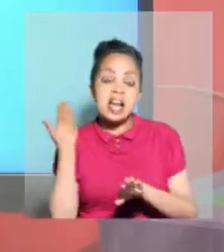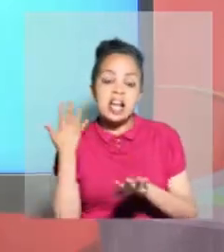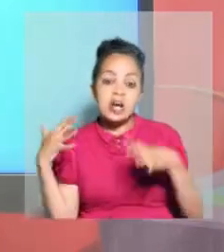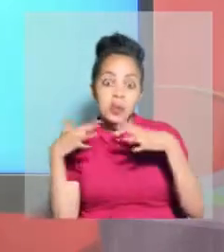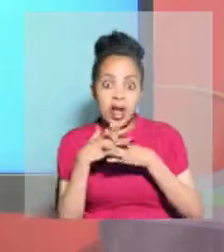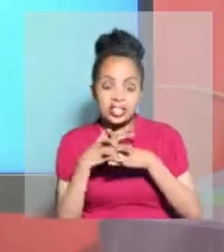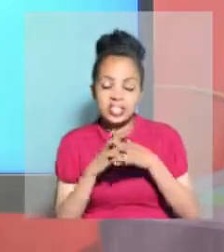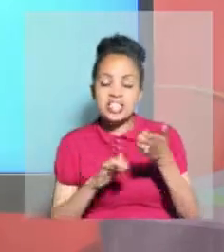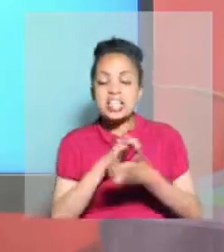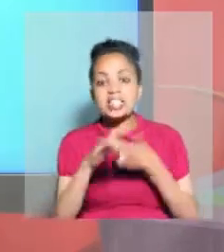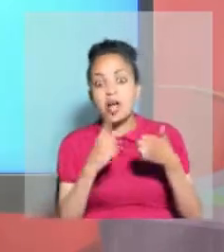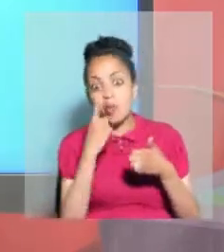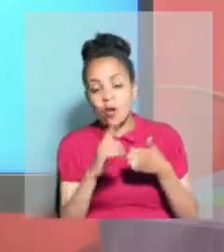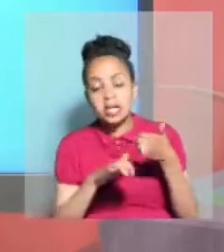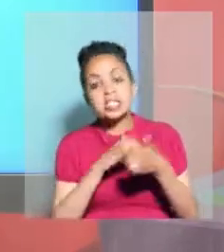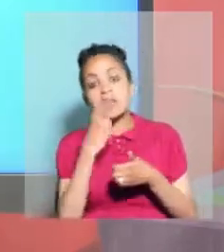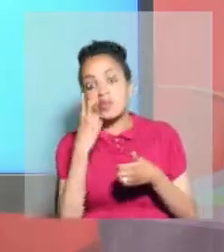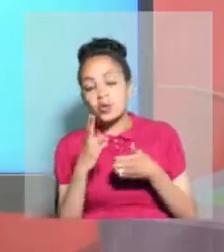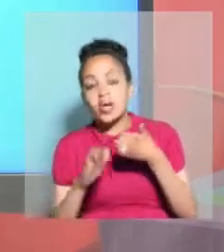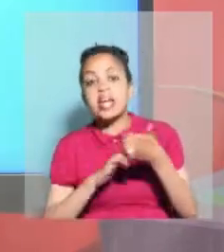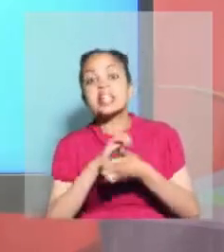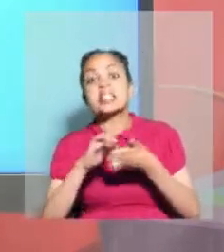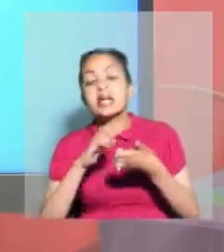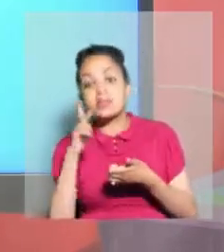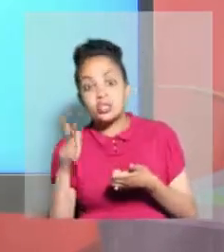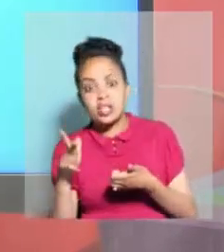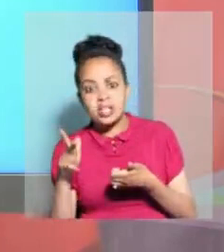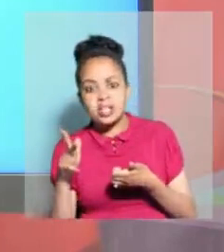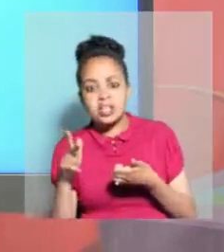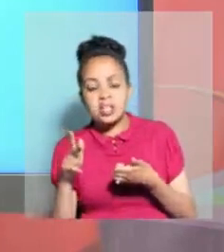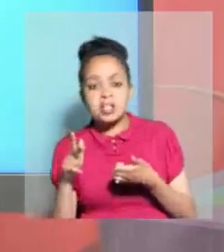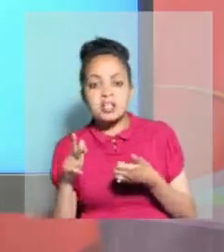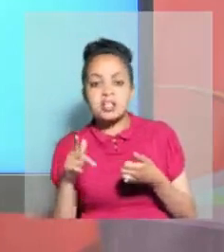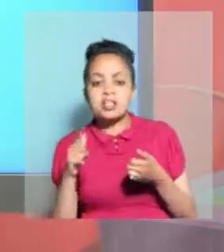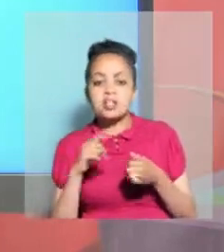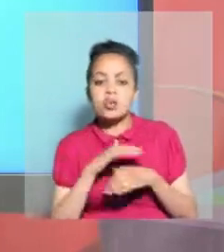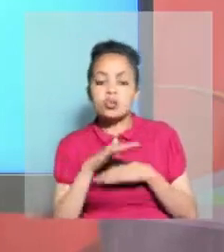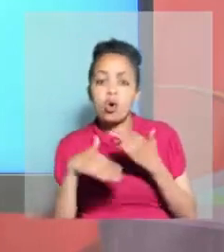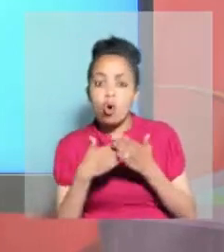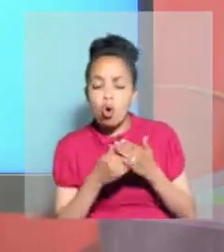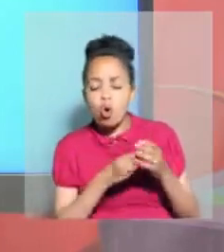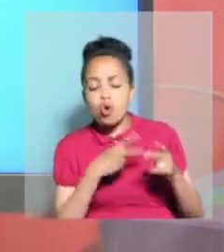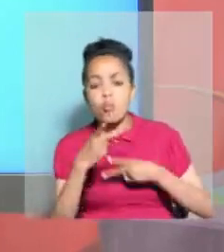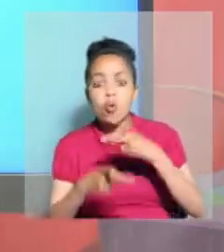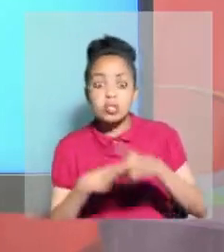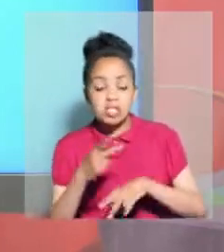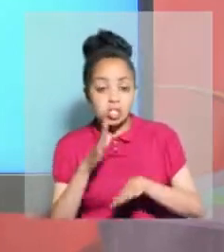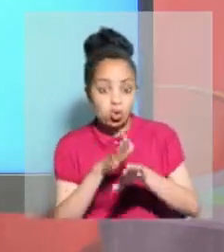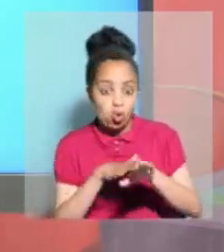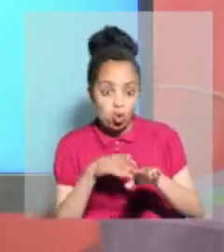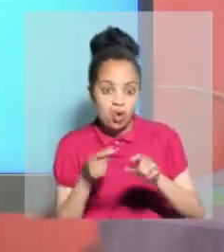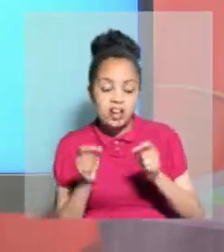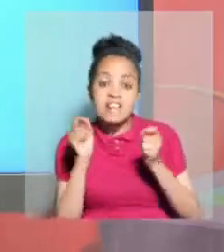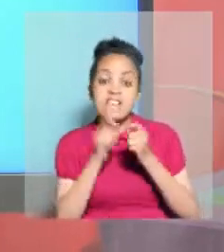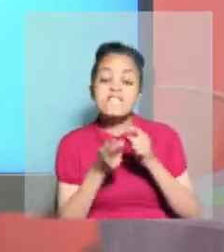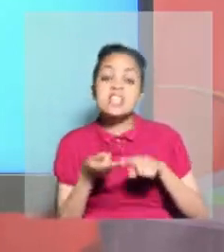reaction, enzyme 1, enzyme 2, and the enzyme 3, halting the whole process is said to be